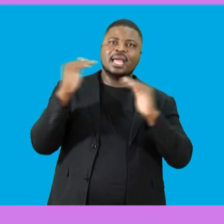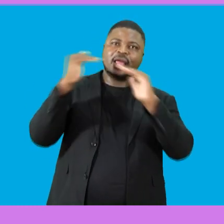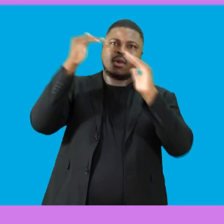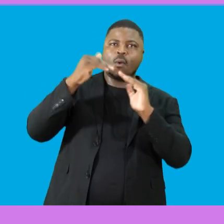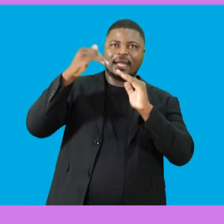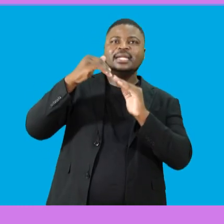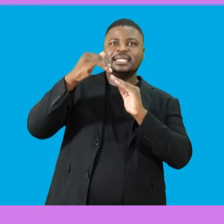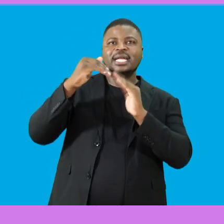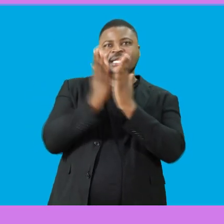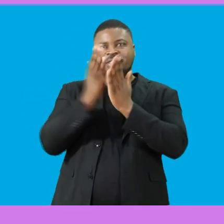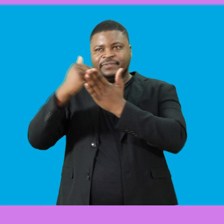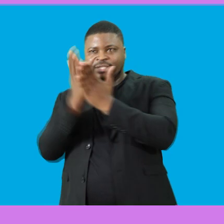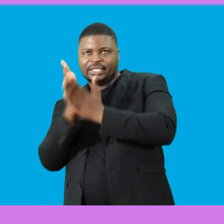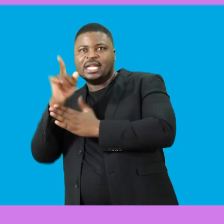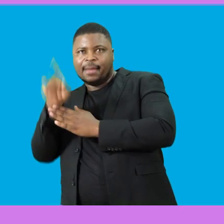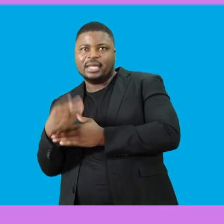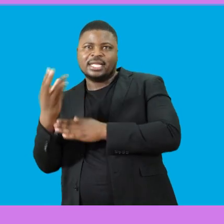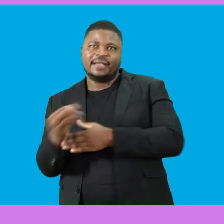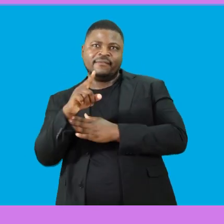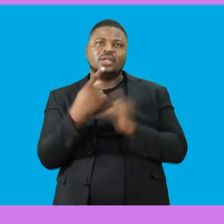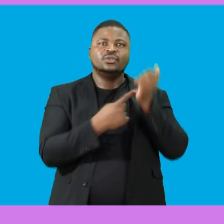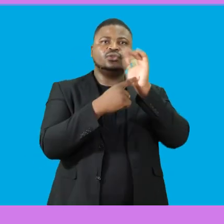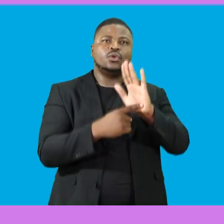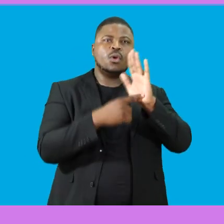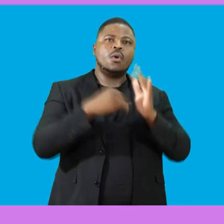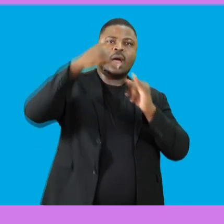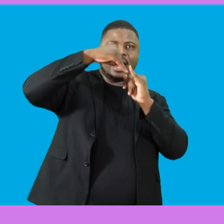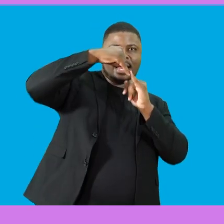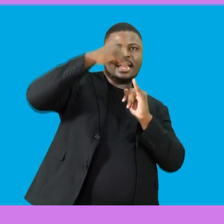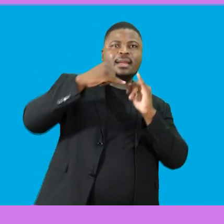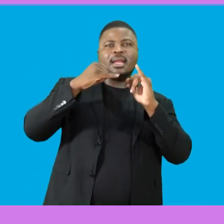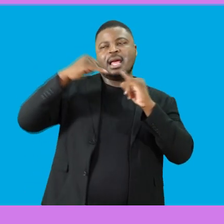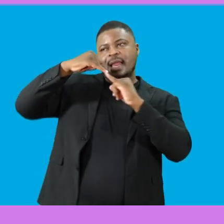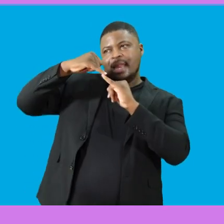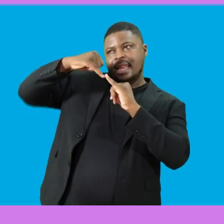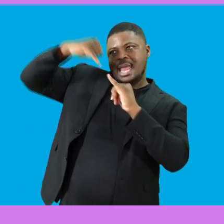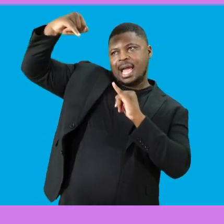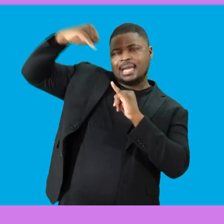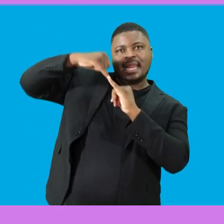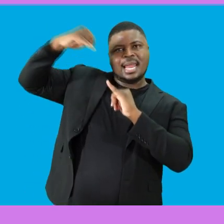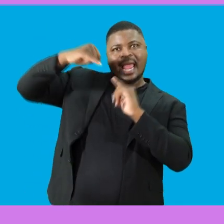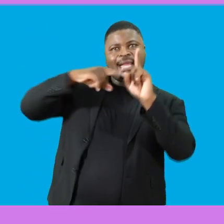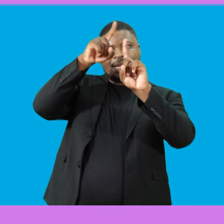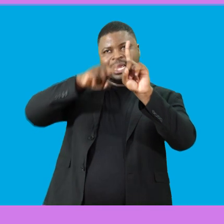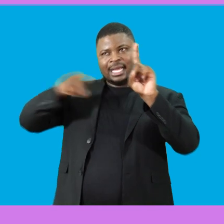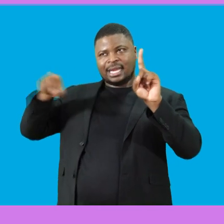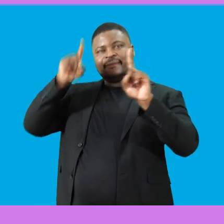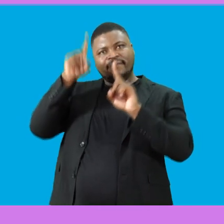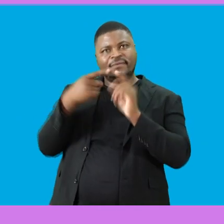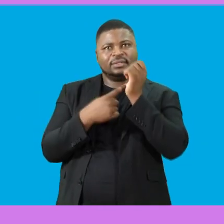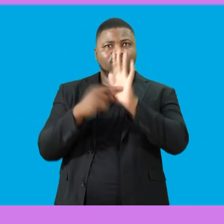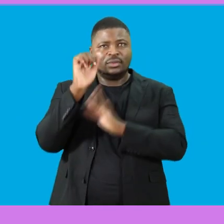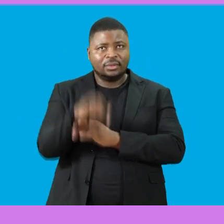continuous data which can be measured. So let's look at a line graph. We have given there an example of a line graph. We have a temperature for the 22nd